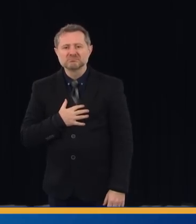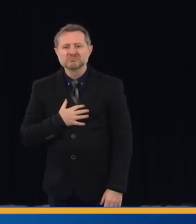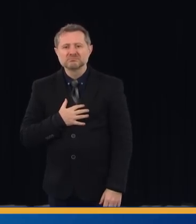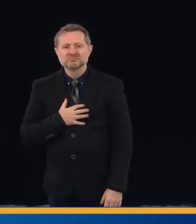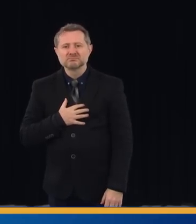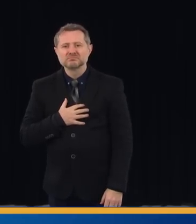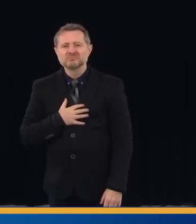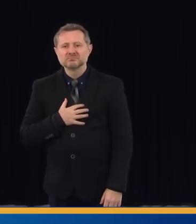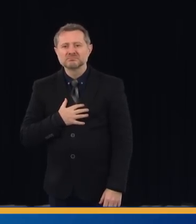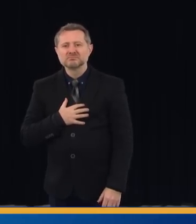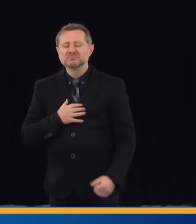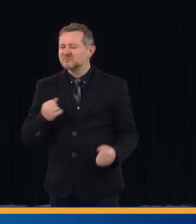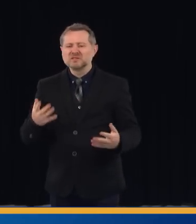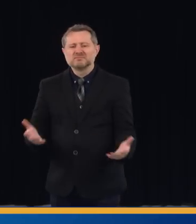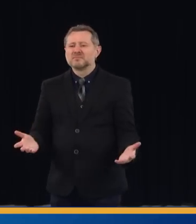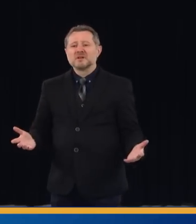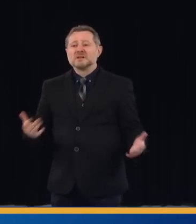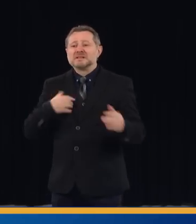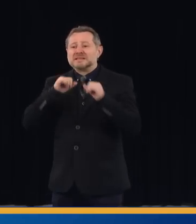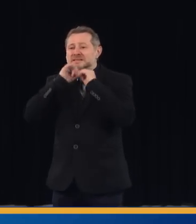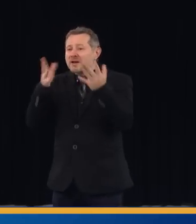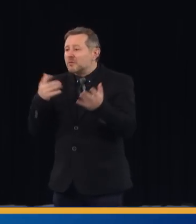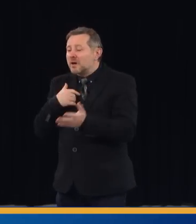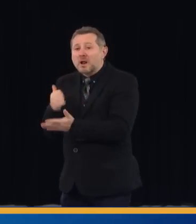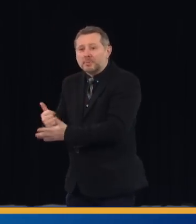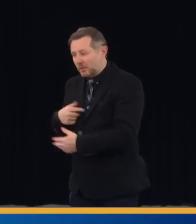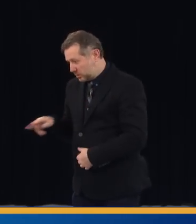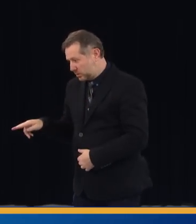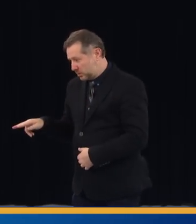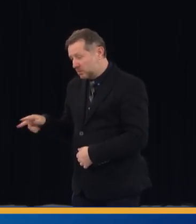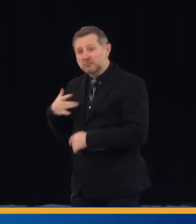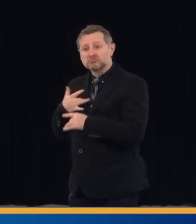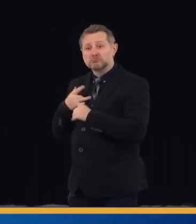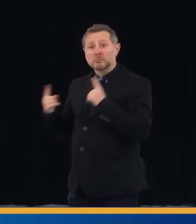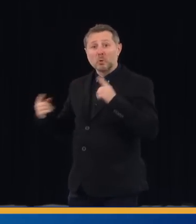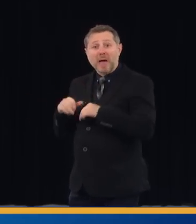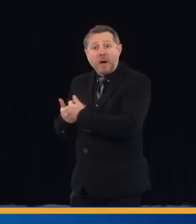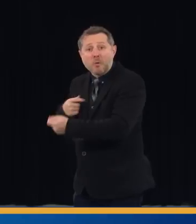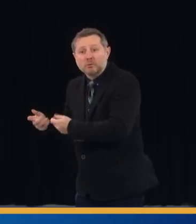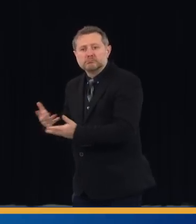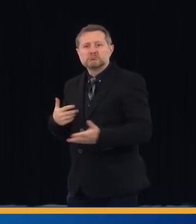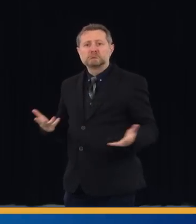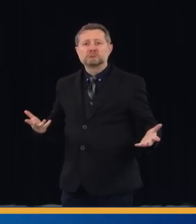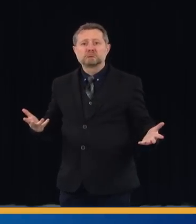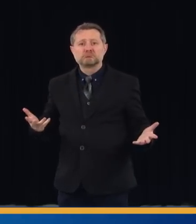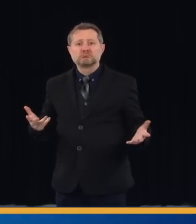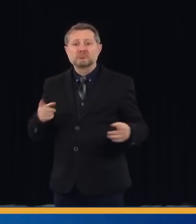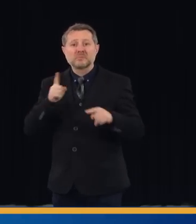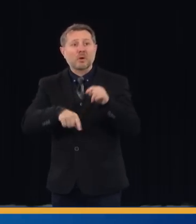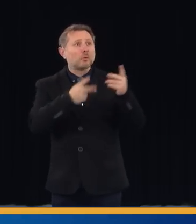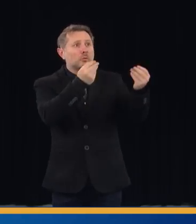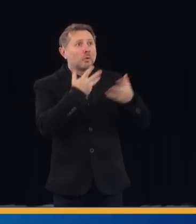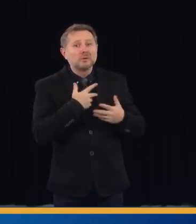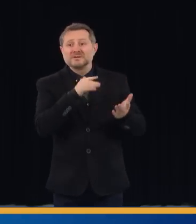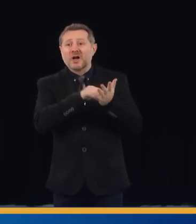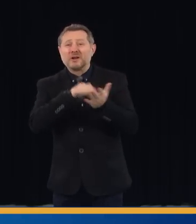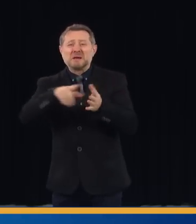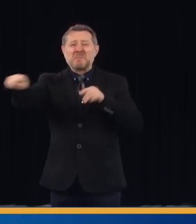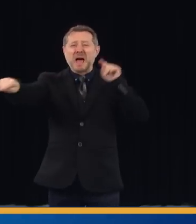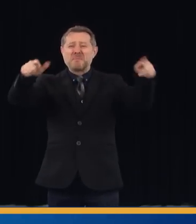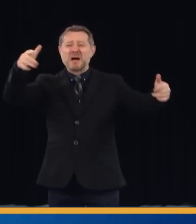there's nothing I can do, and I'm out of control, and there's nobody who can tell me, and Dr. Zucker can't tell me